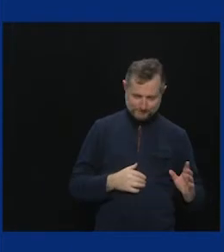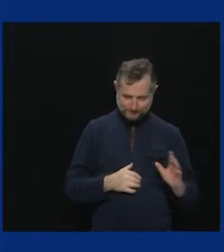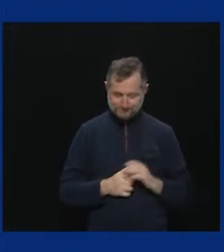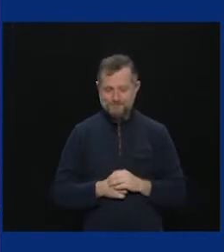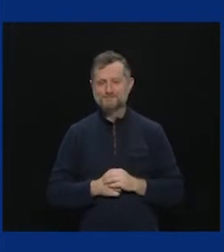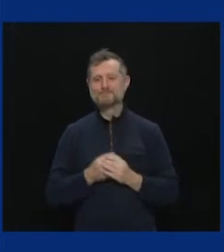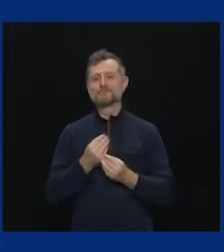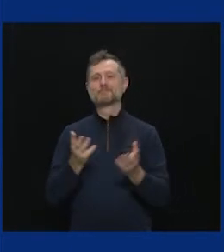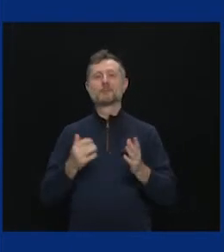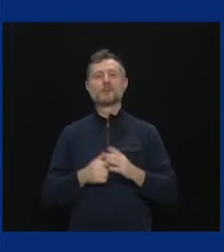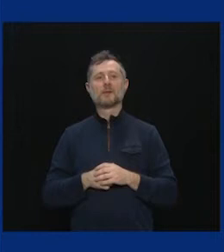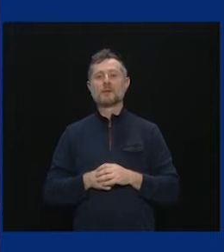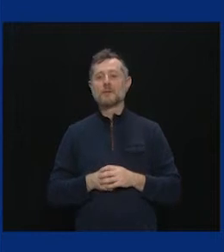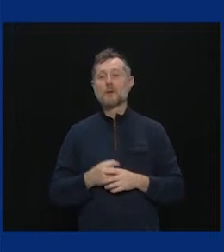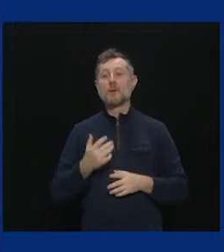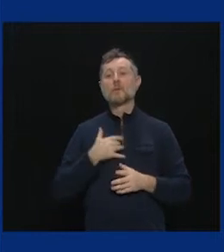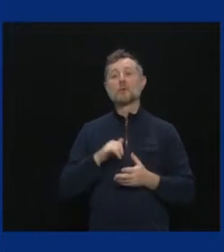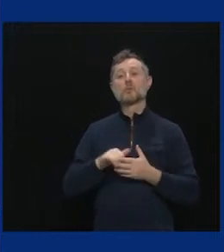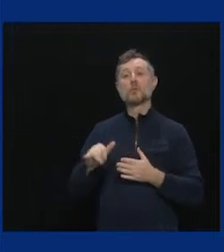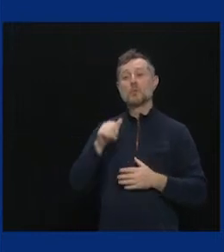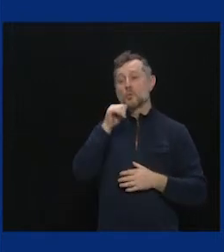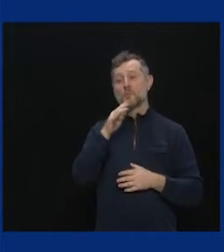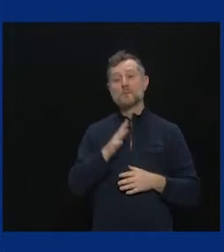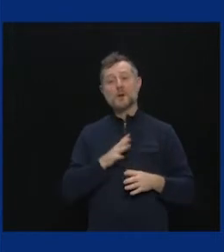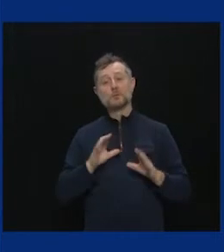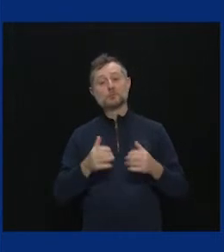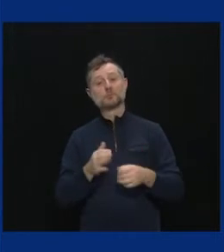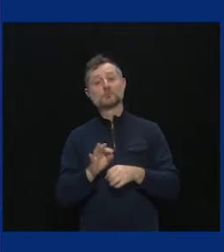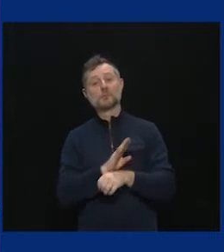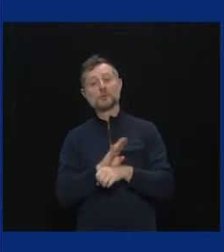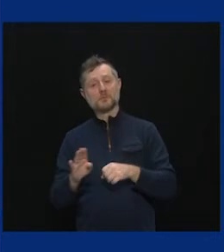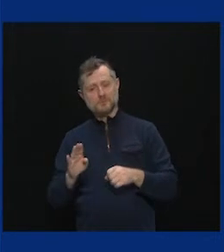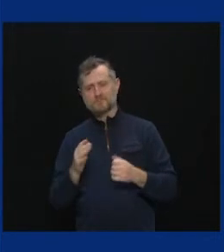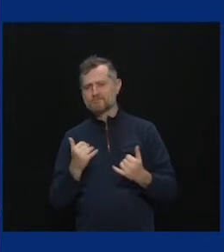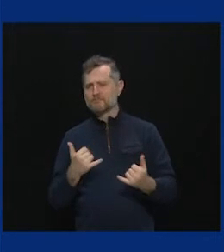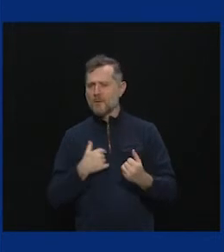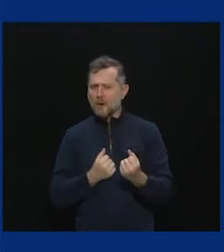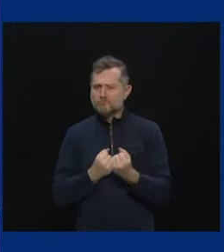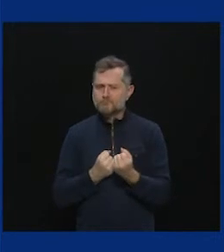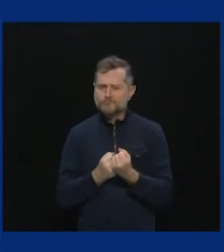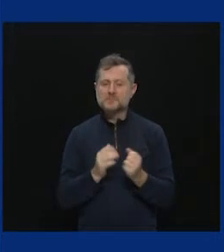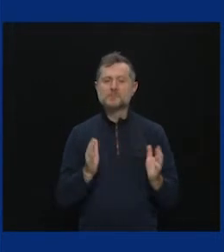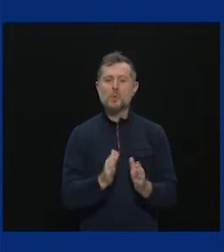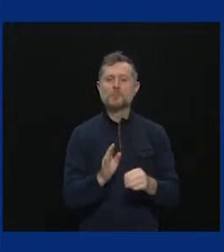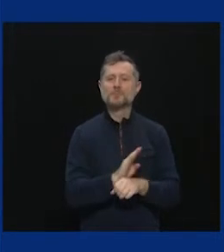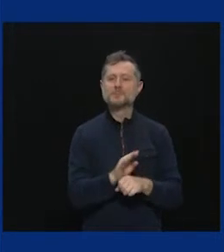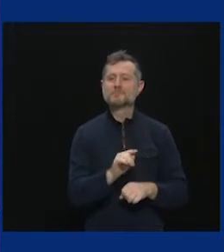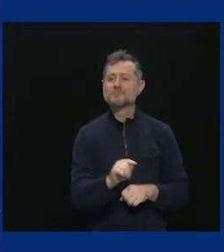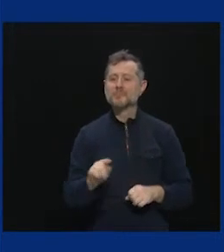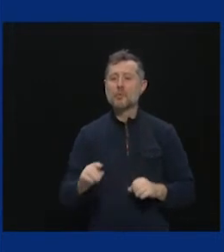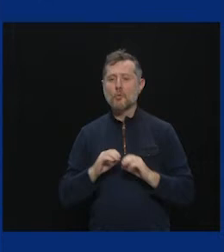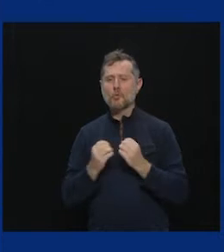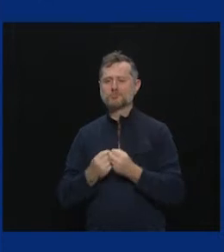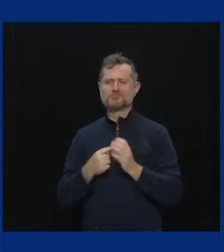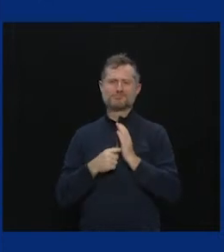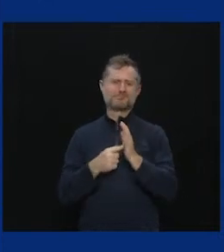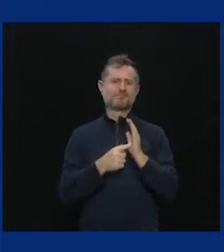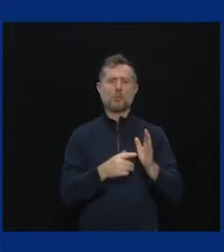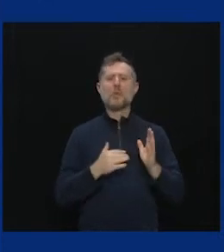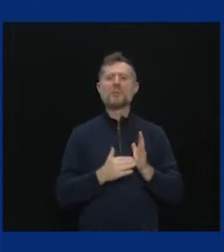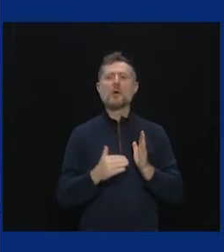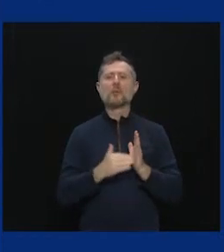At the New York Women's Chamber of Commerce, we work for small businesses. We're an organization that represents thousands of small businesses in the city of New